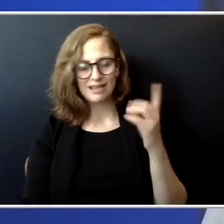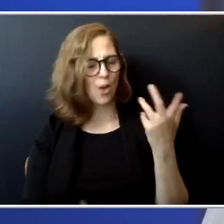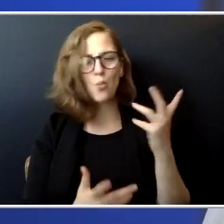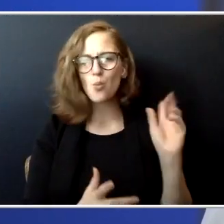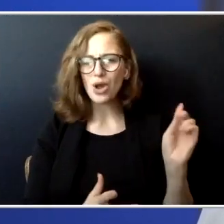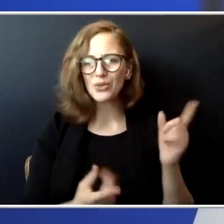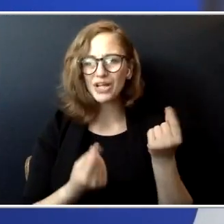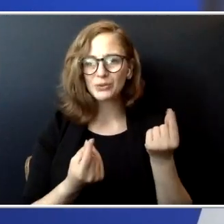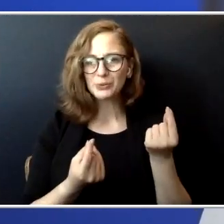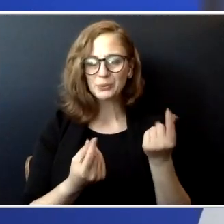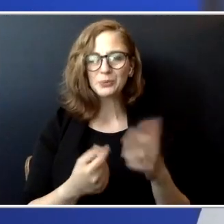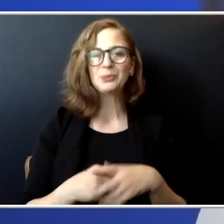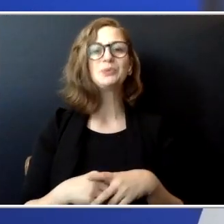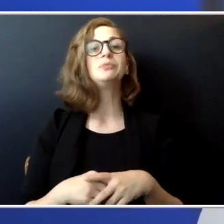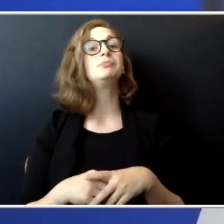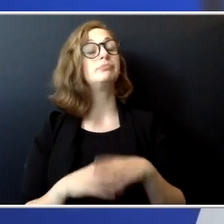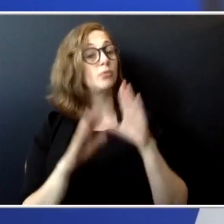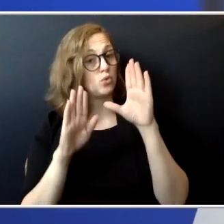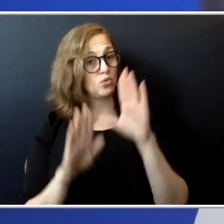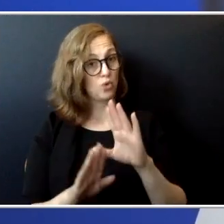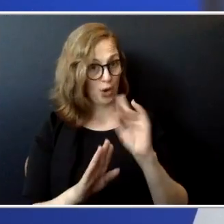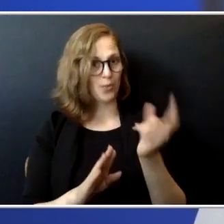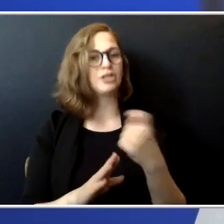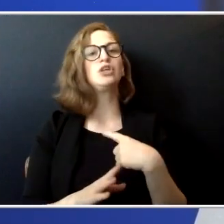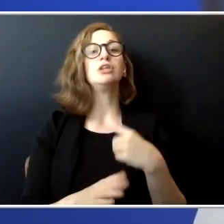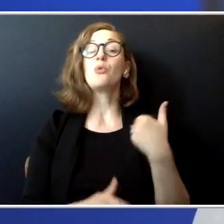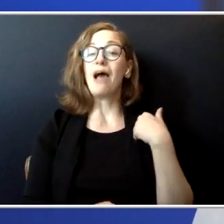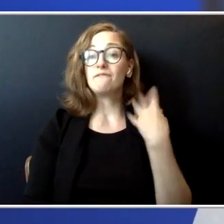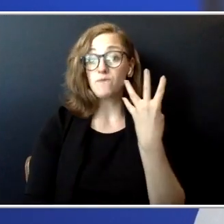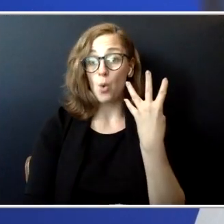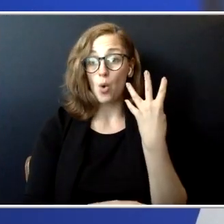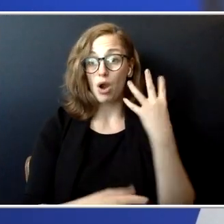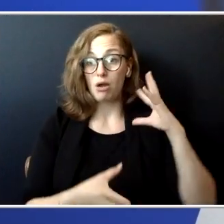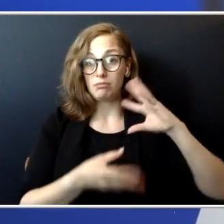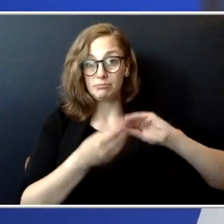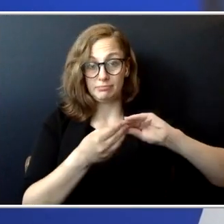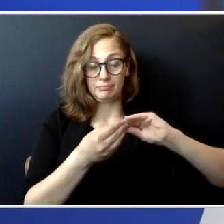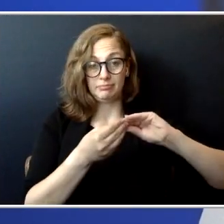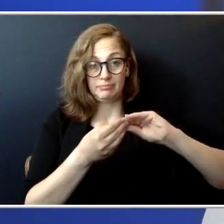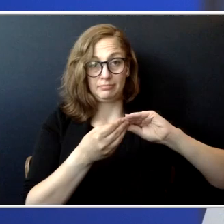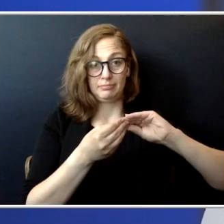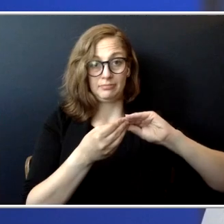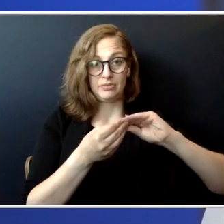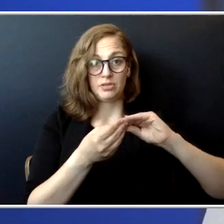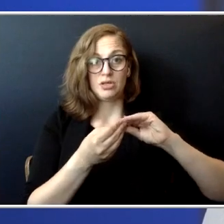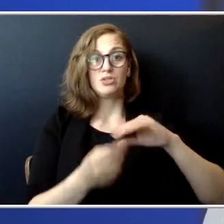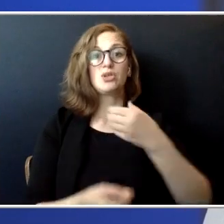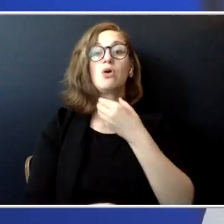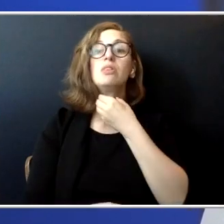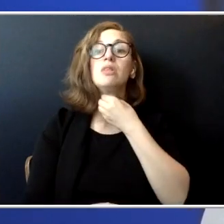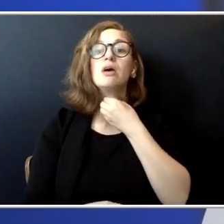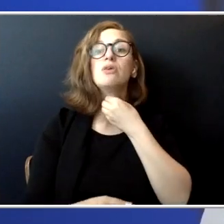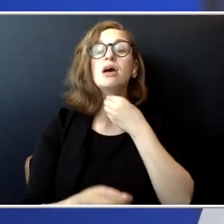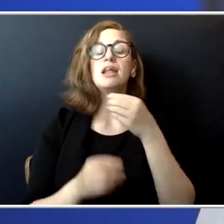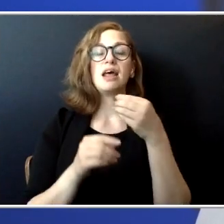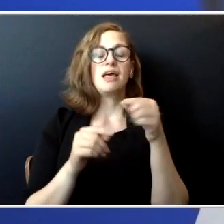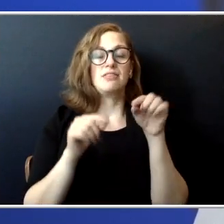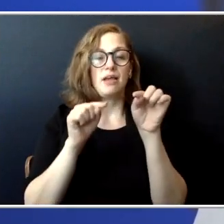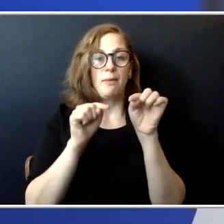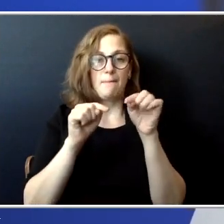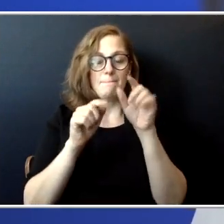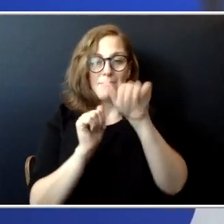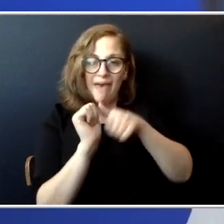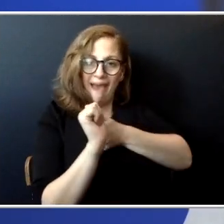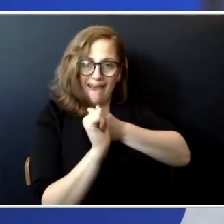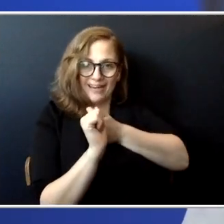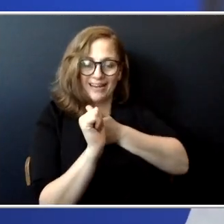parathyroid glands, you have 4 of them total. And they live behind the thyroid and just a little bit off to the sides. They sort of hug the thyroid